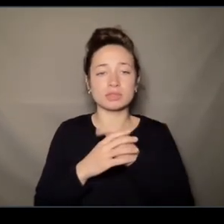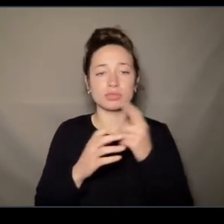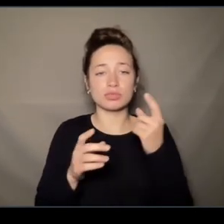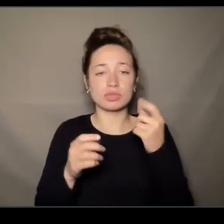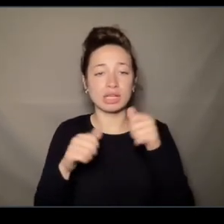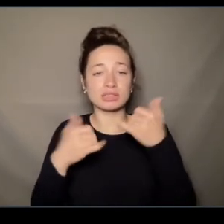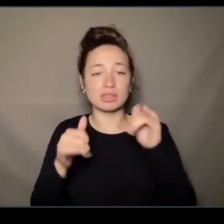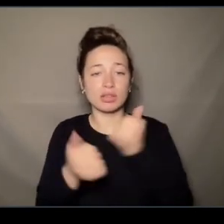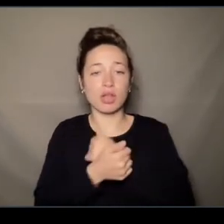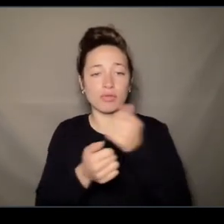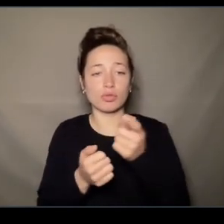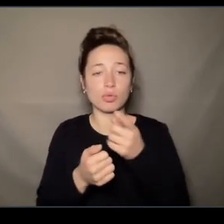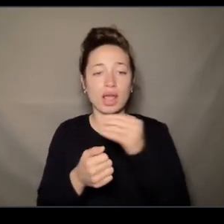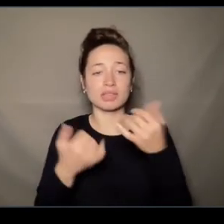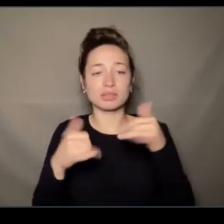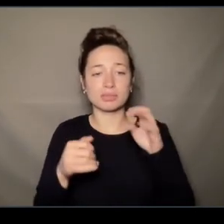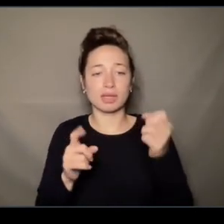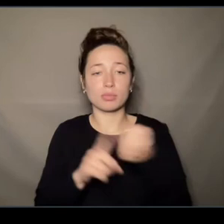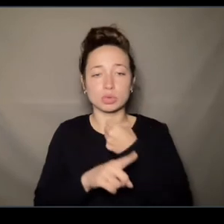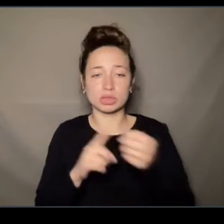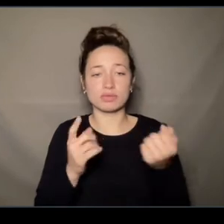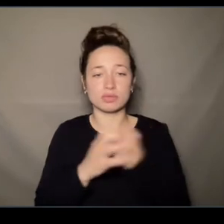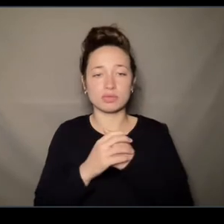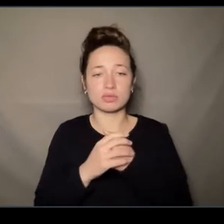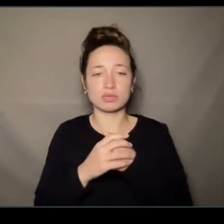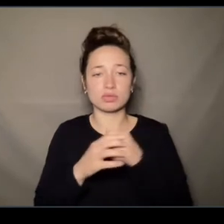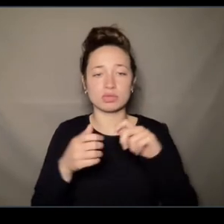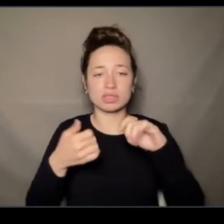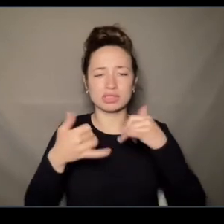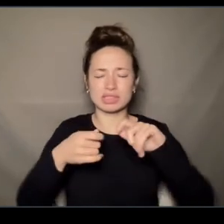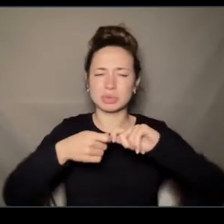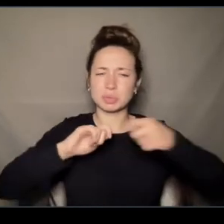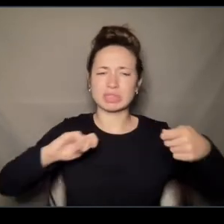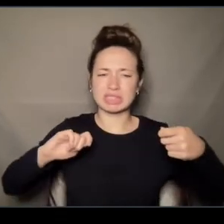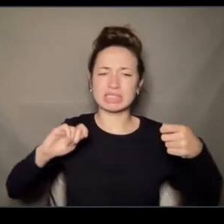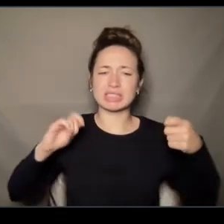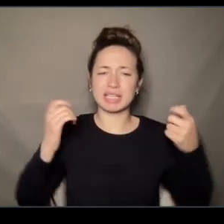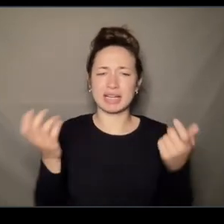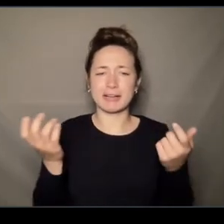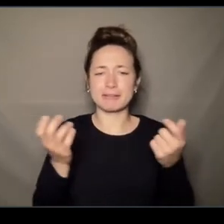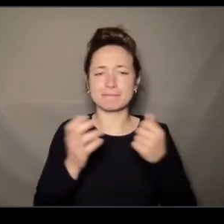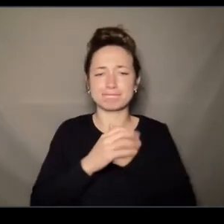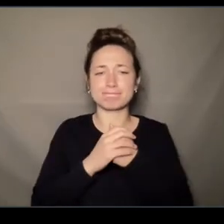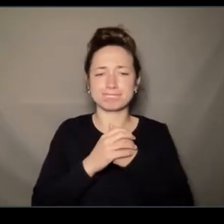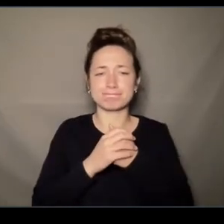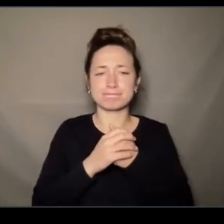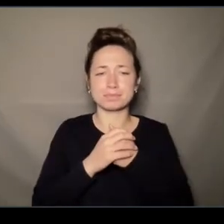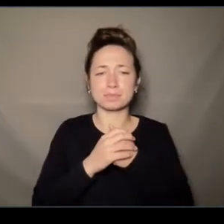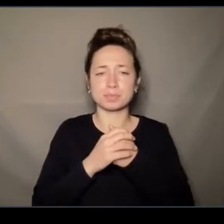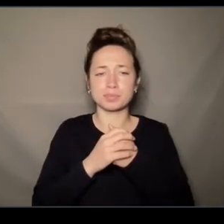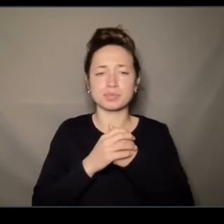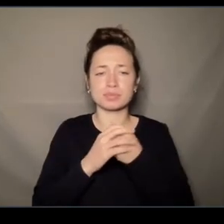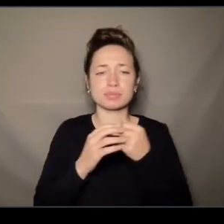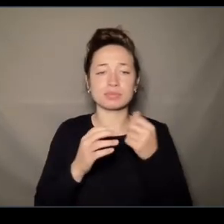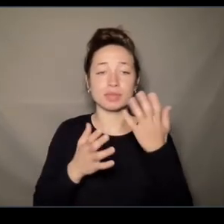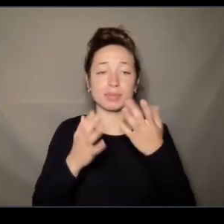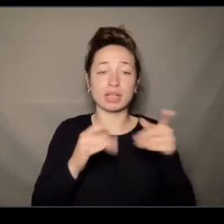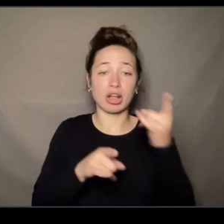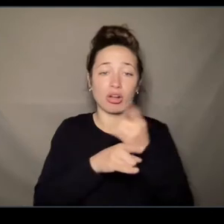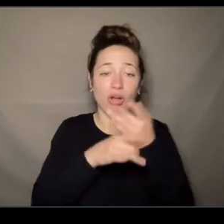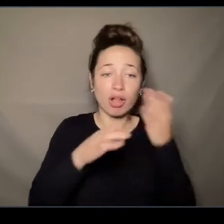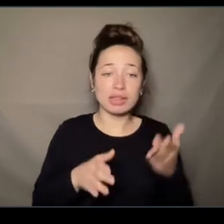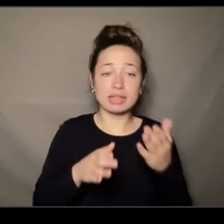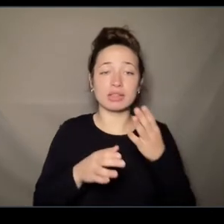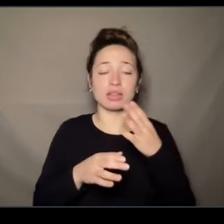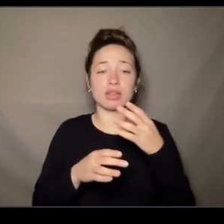right? They can still love you and be abusive. Yeah. It just gets twisted somehow. Or actually, if